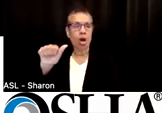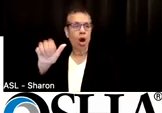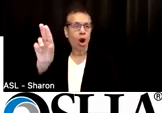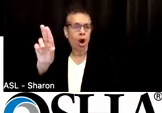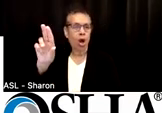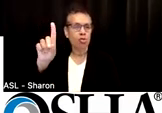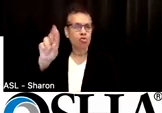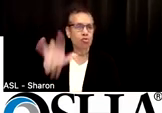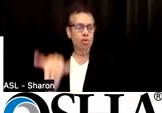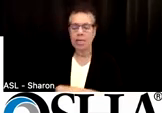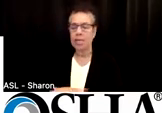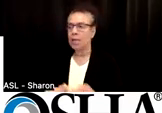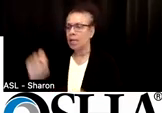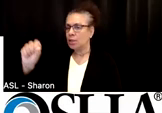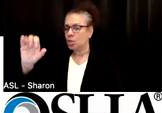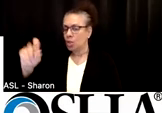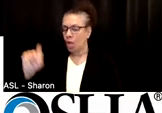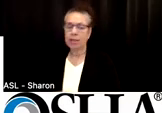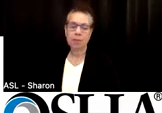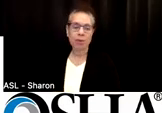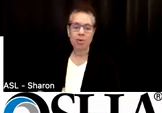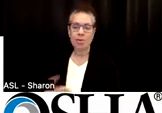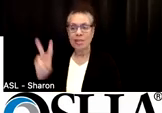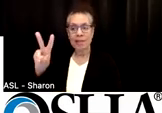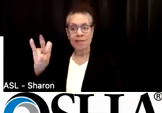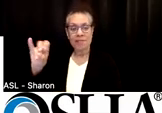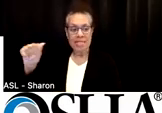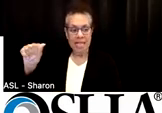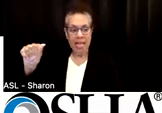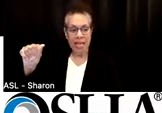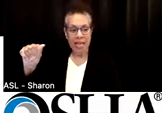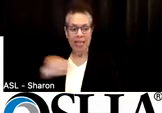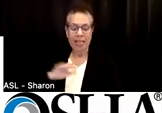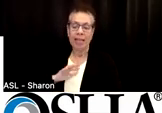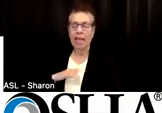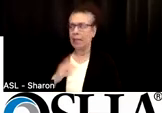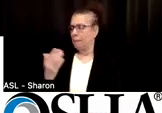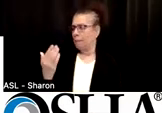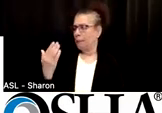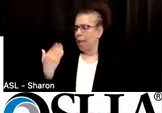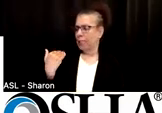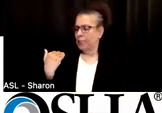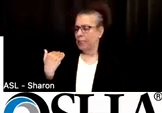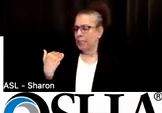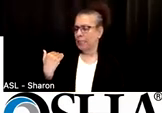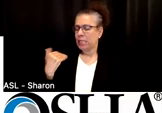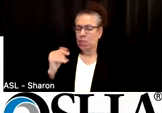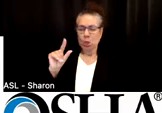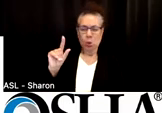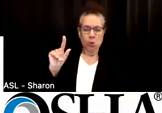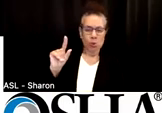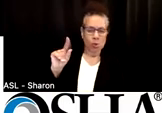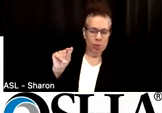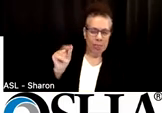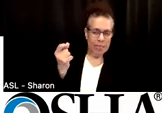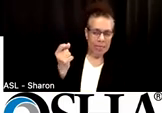Scott mentioned UNT visas, and typically back in, I believe, 2011, Wage and